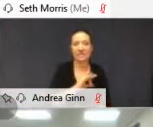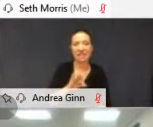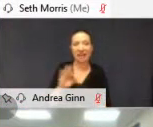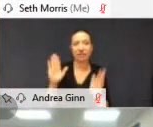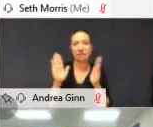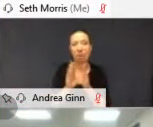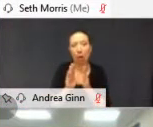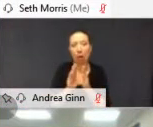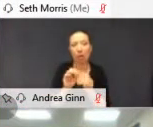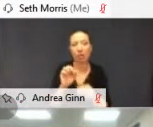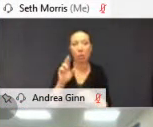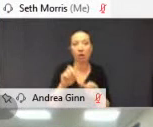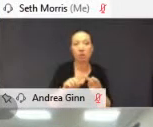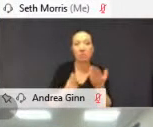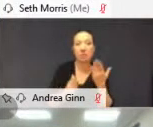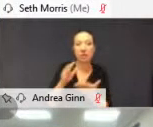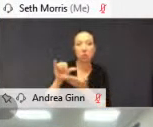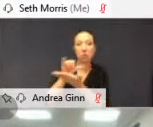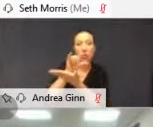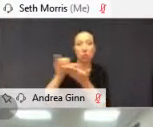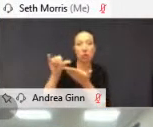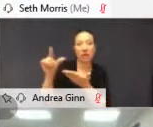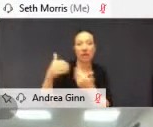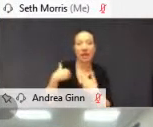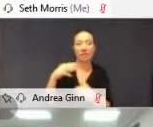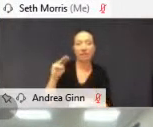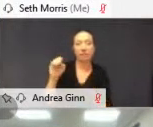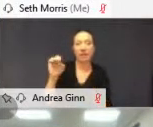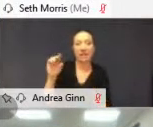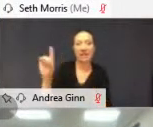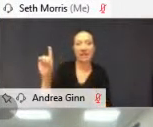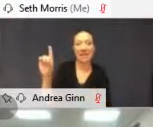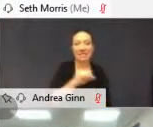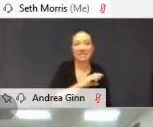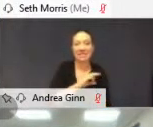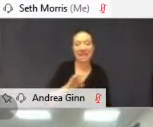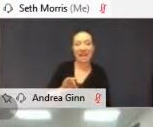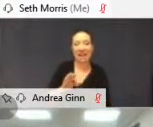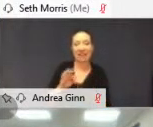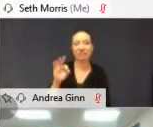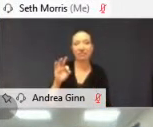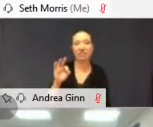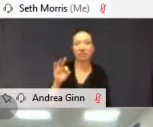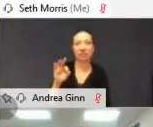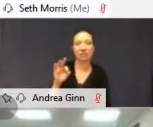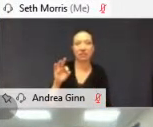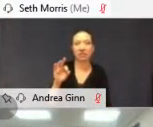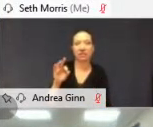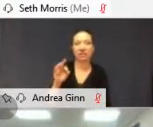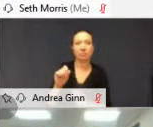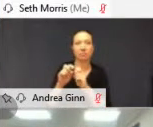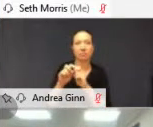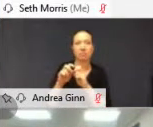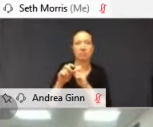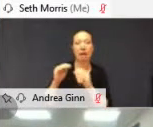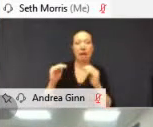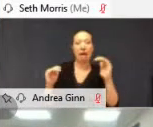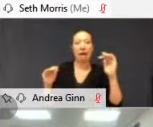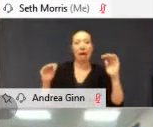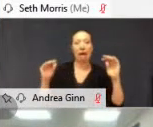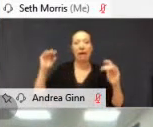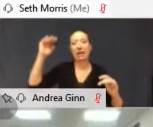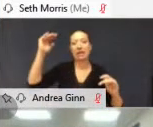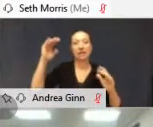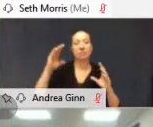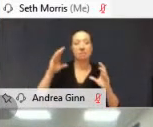York where you have a Medicaid staff way bigger than the whole HSD department, it's the same amount of work. So